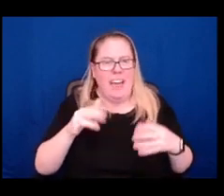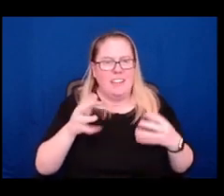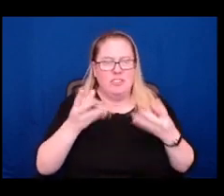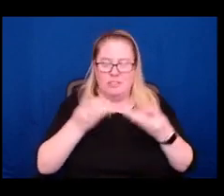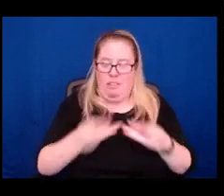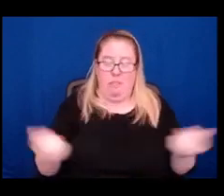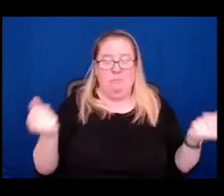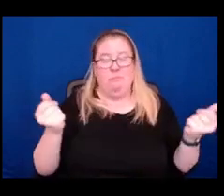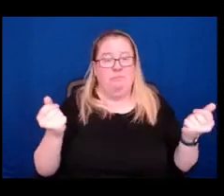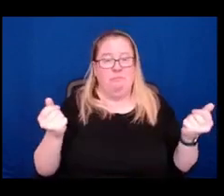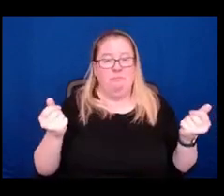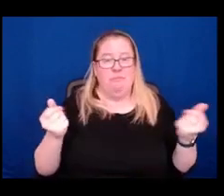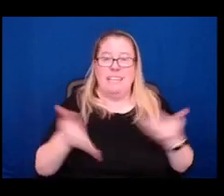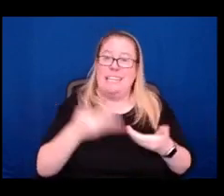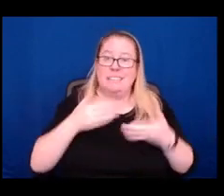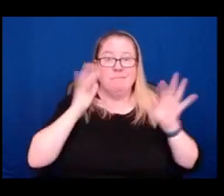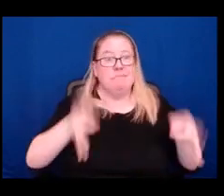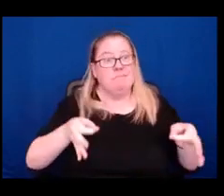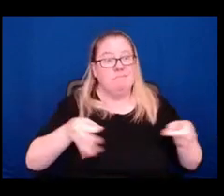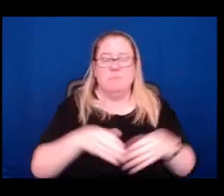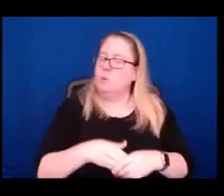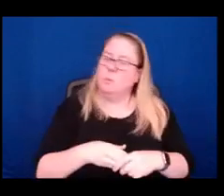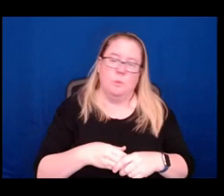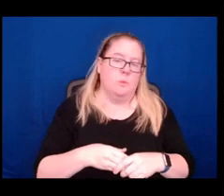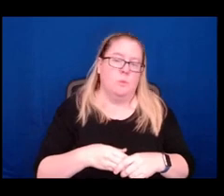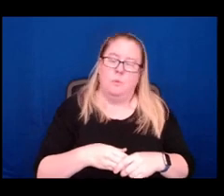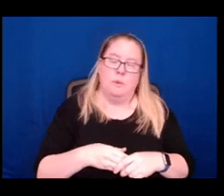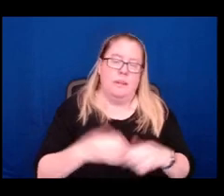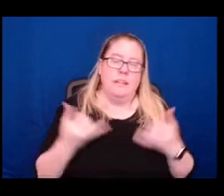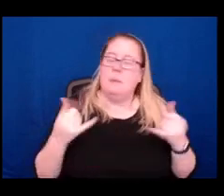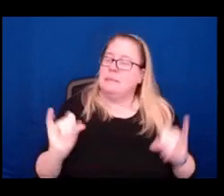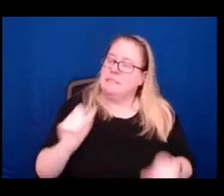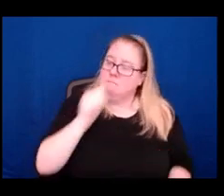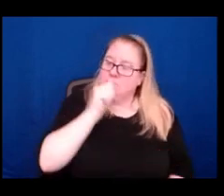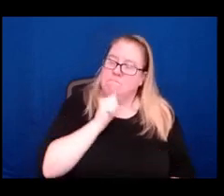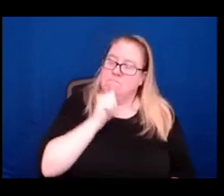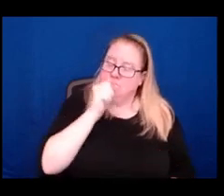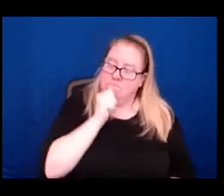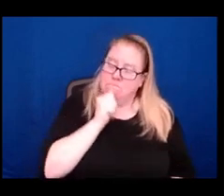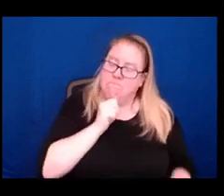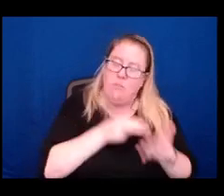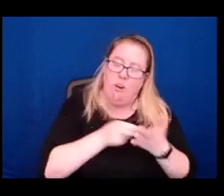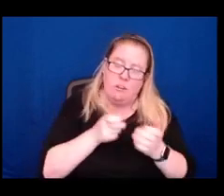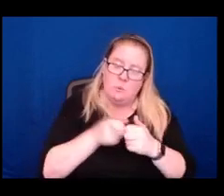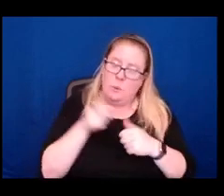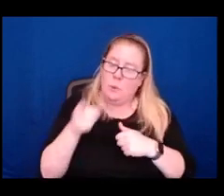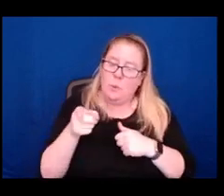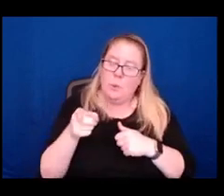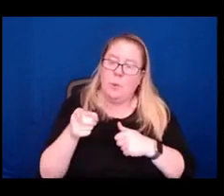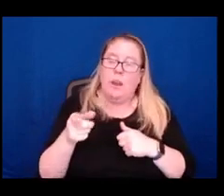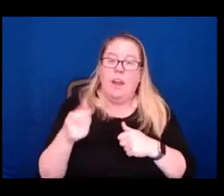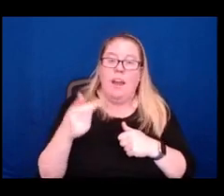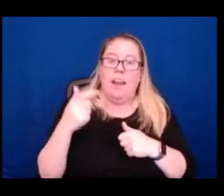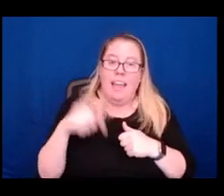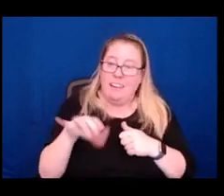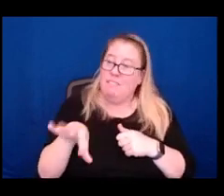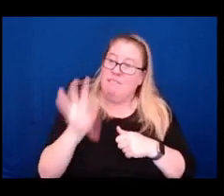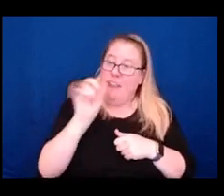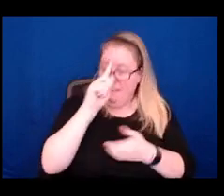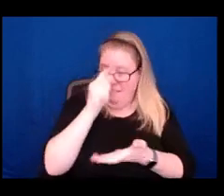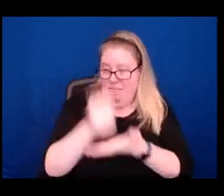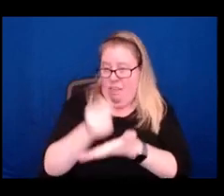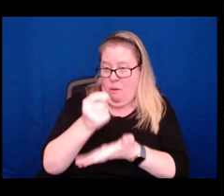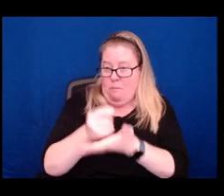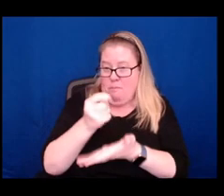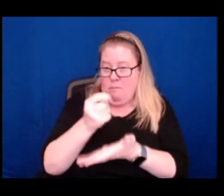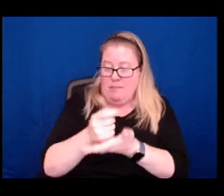away easily, does it? It doesn't. And I'm still dealing with that, to be honest with you, and actually had to seek the